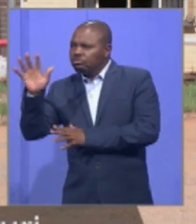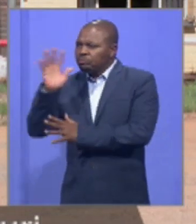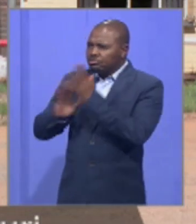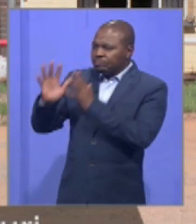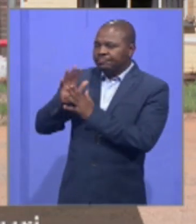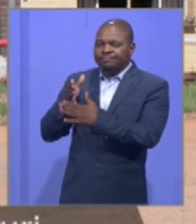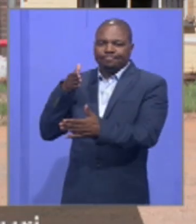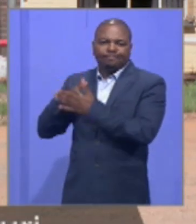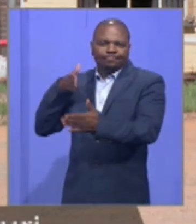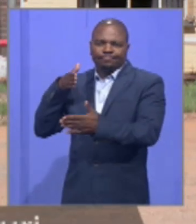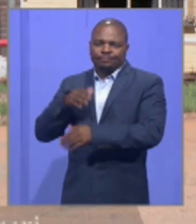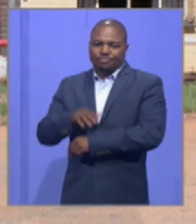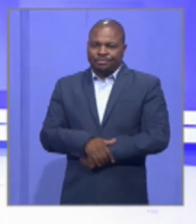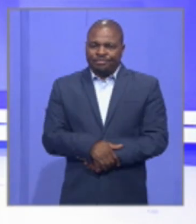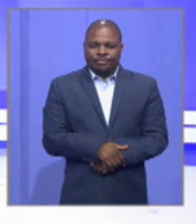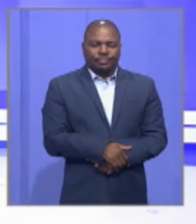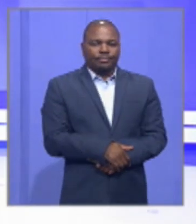sefolletse.